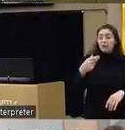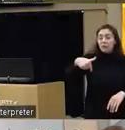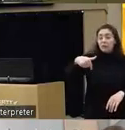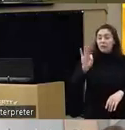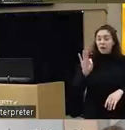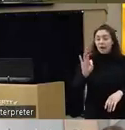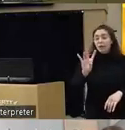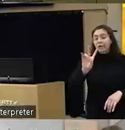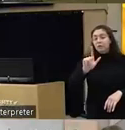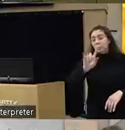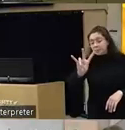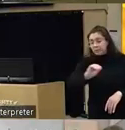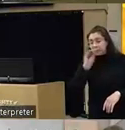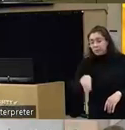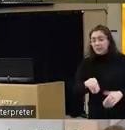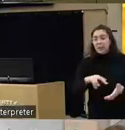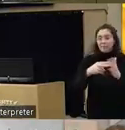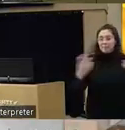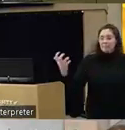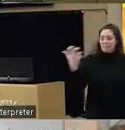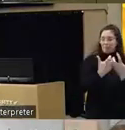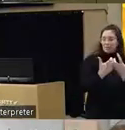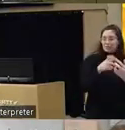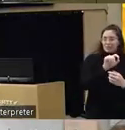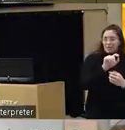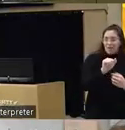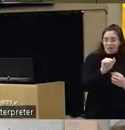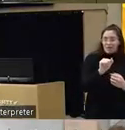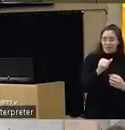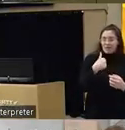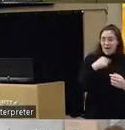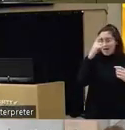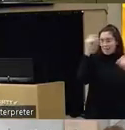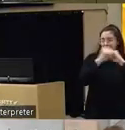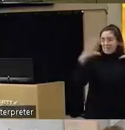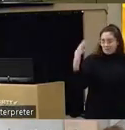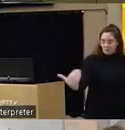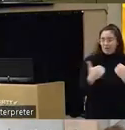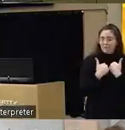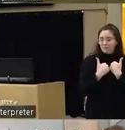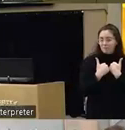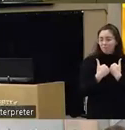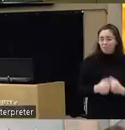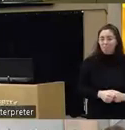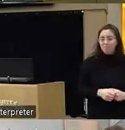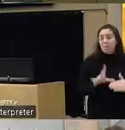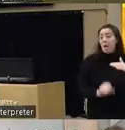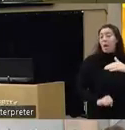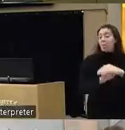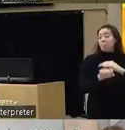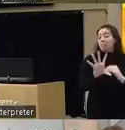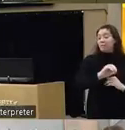27%. That by no means is matching to the data that I imagine that we could have. Up to